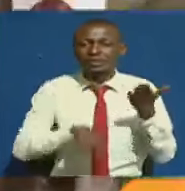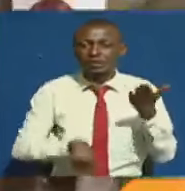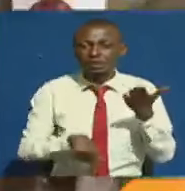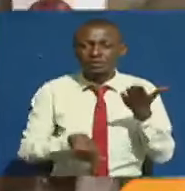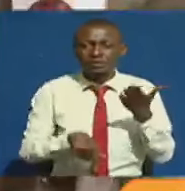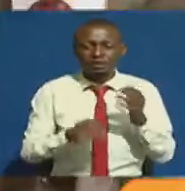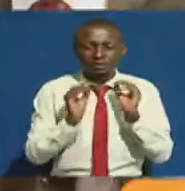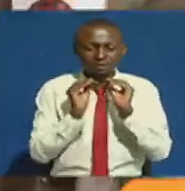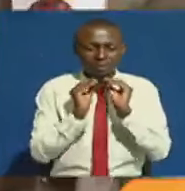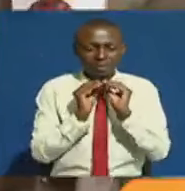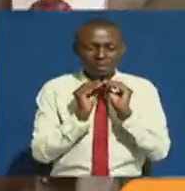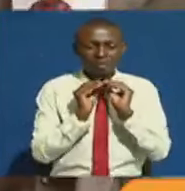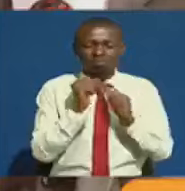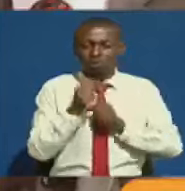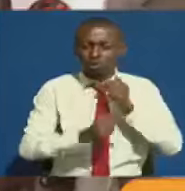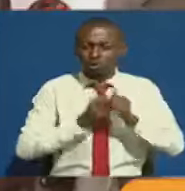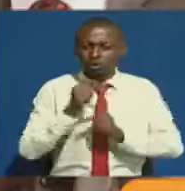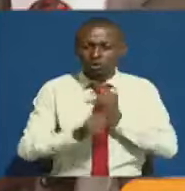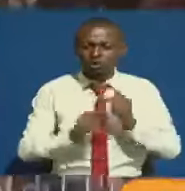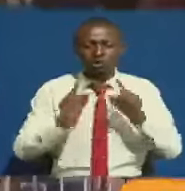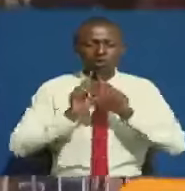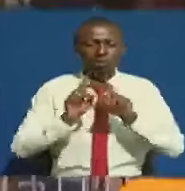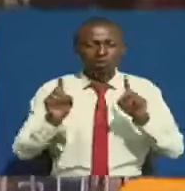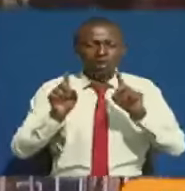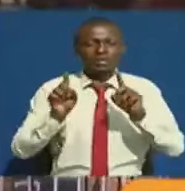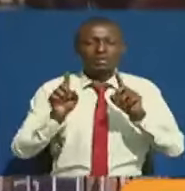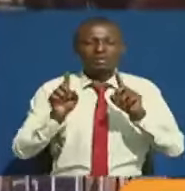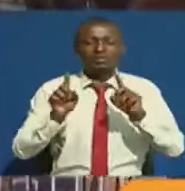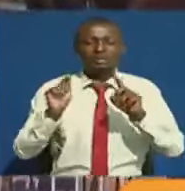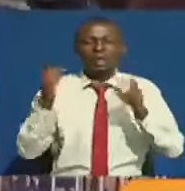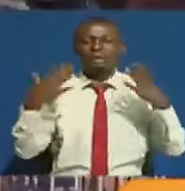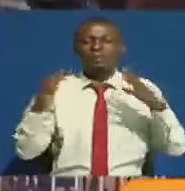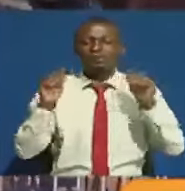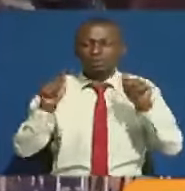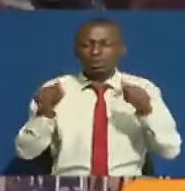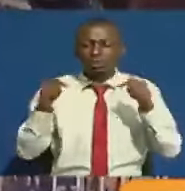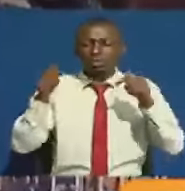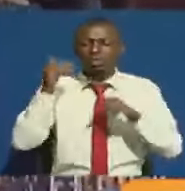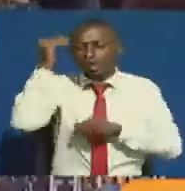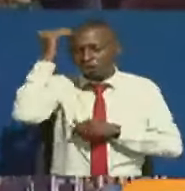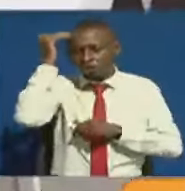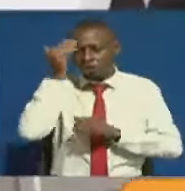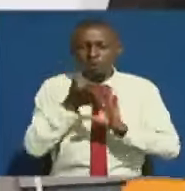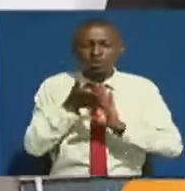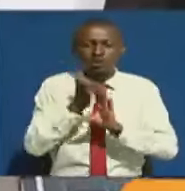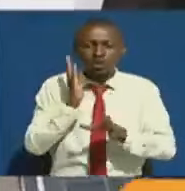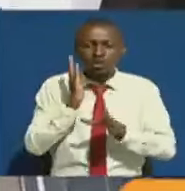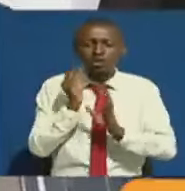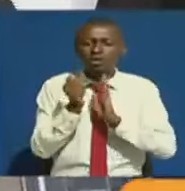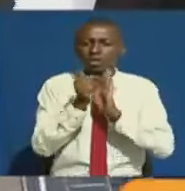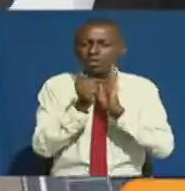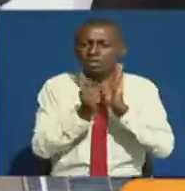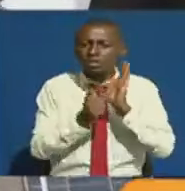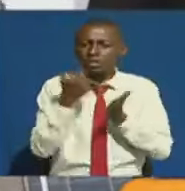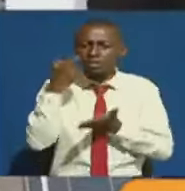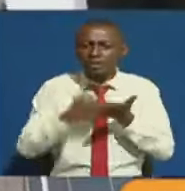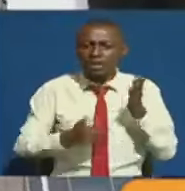they meet, they are alive to demands by Kenyans for removal of controversial tax